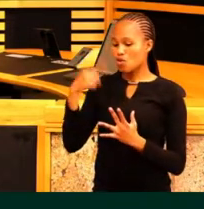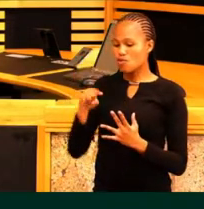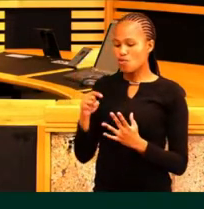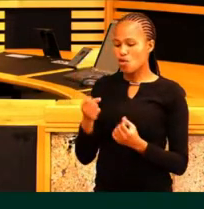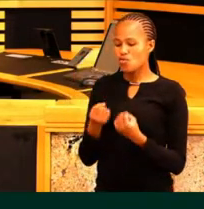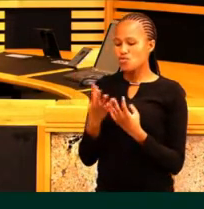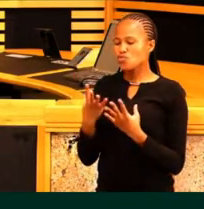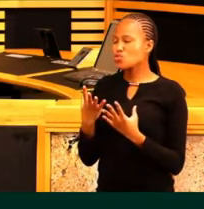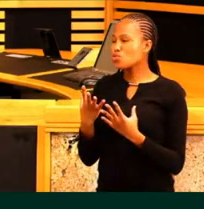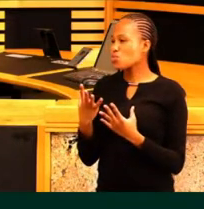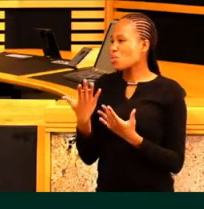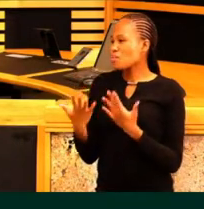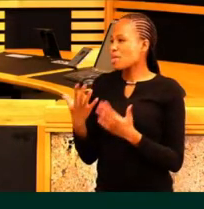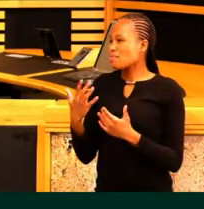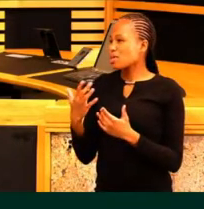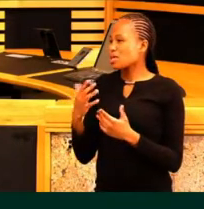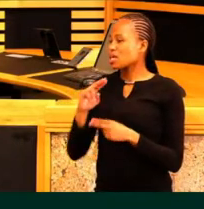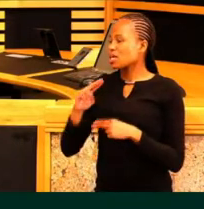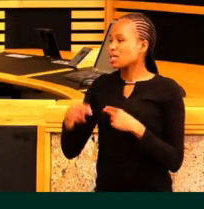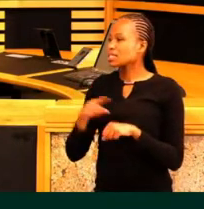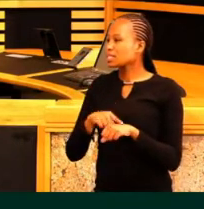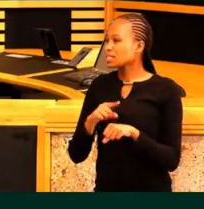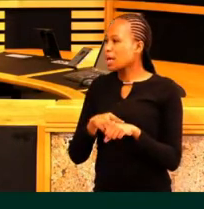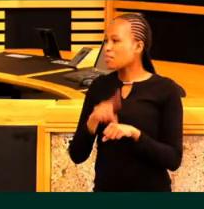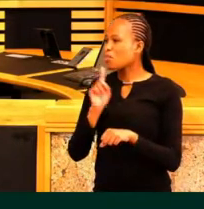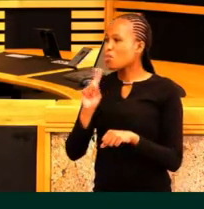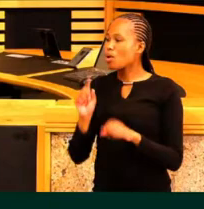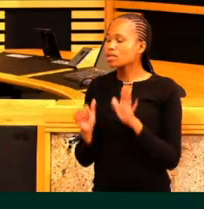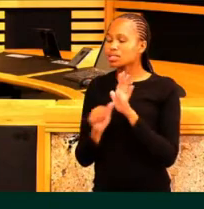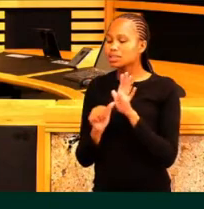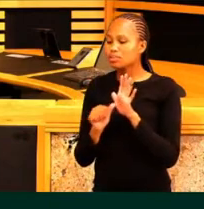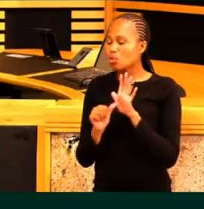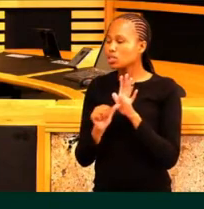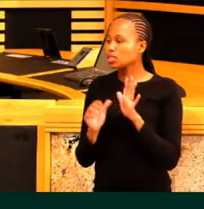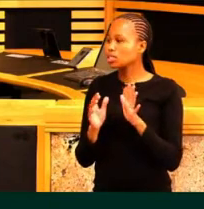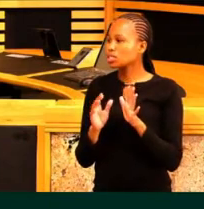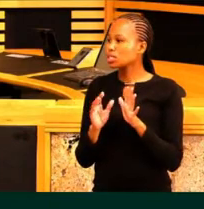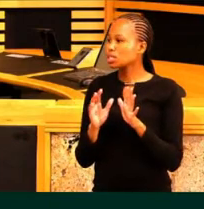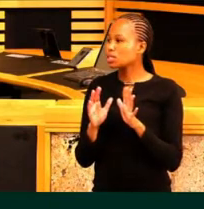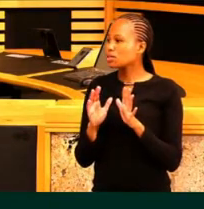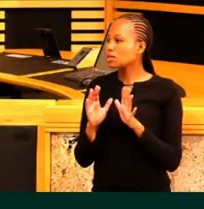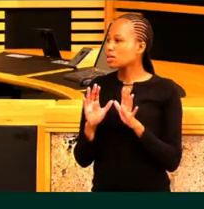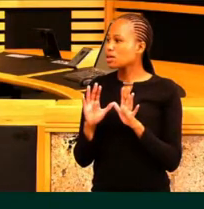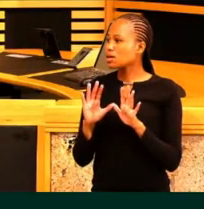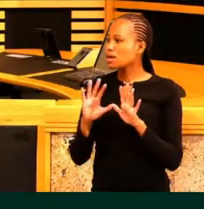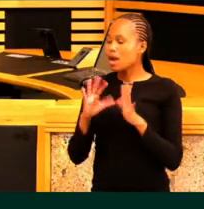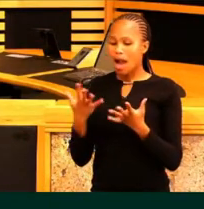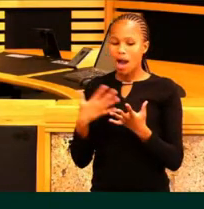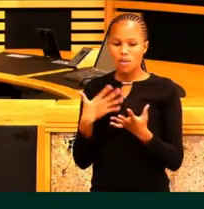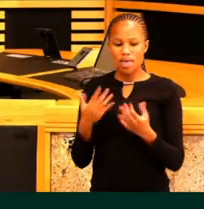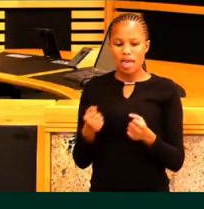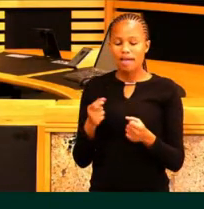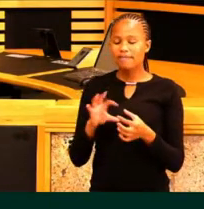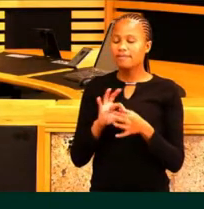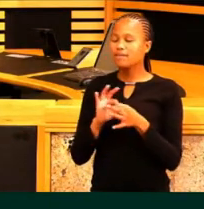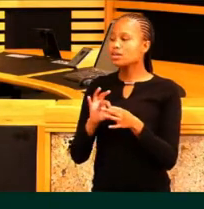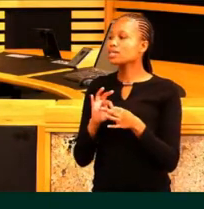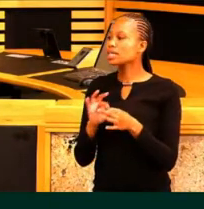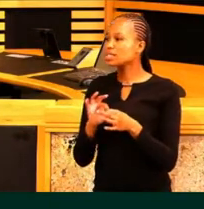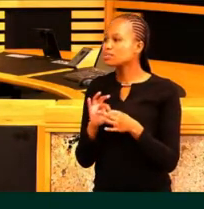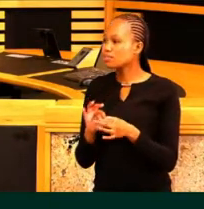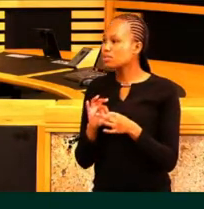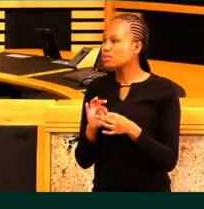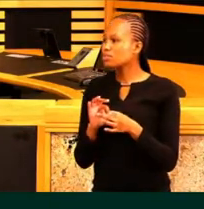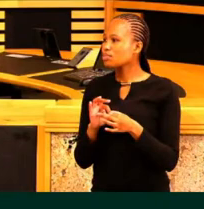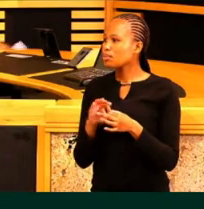Psych is a civil organization what is important is how do we then have a strategic relationship of